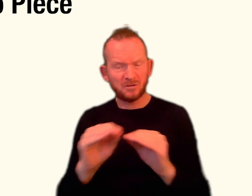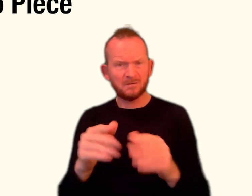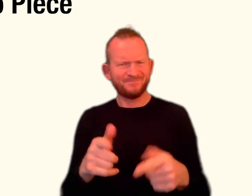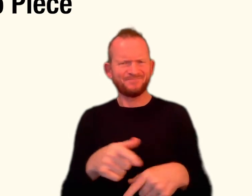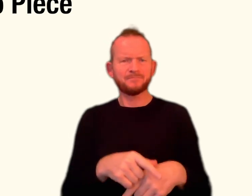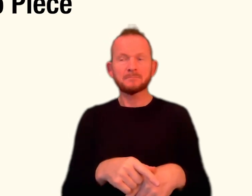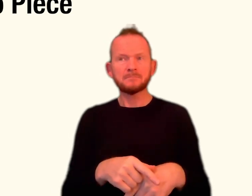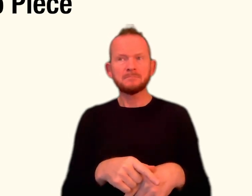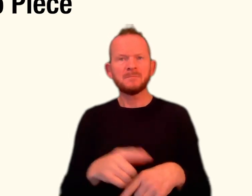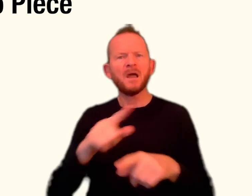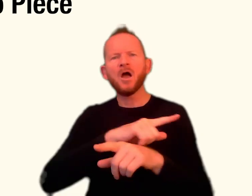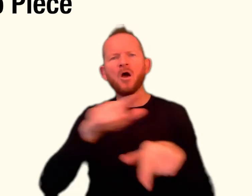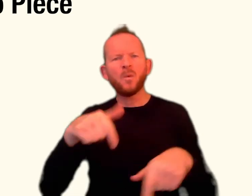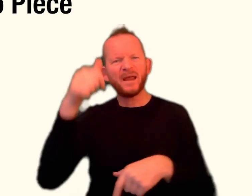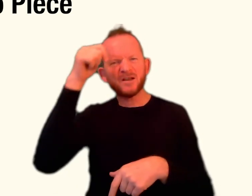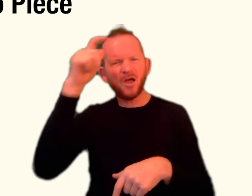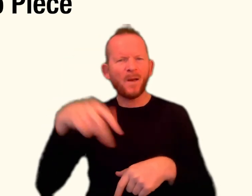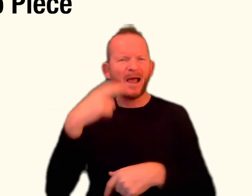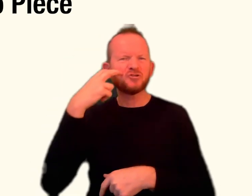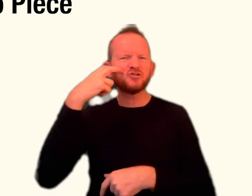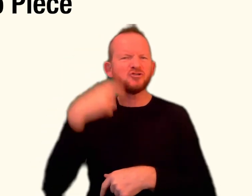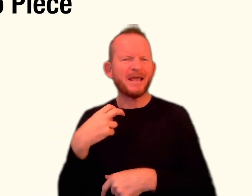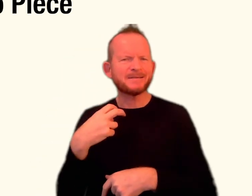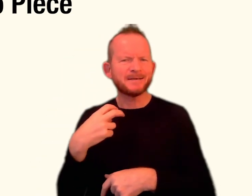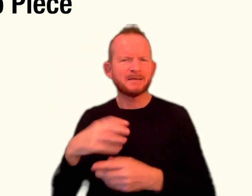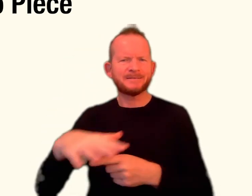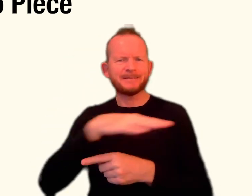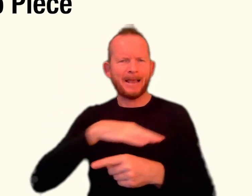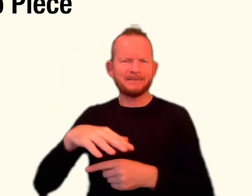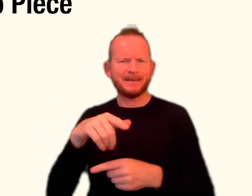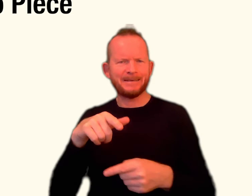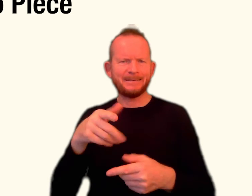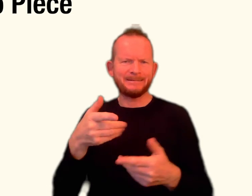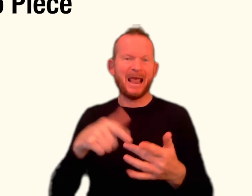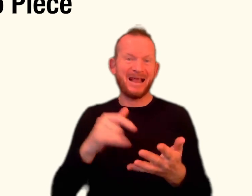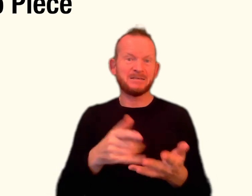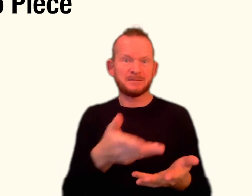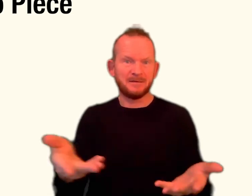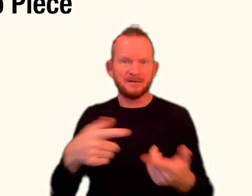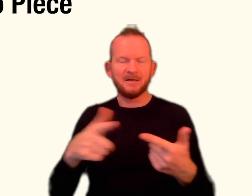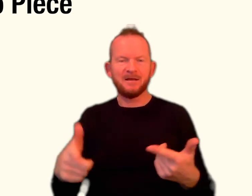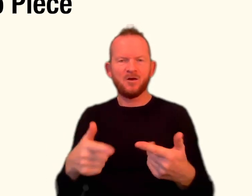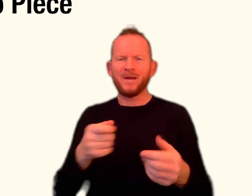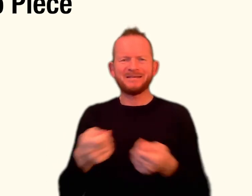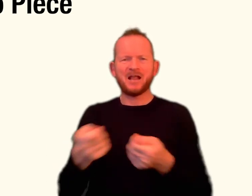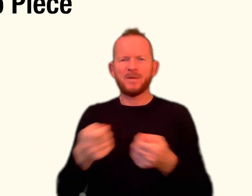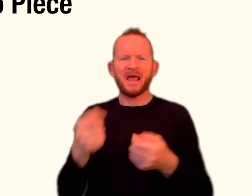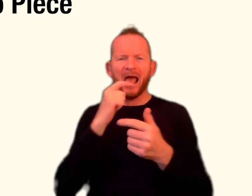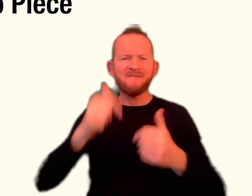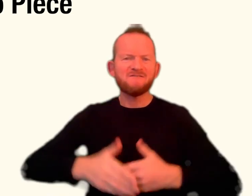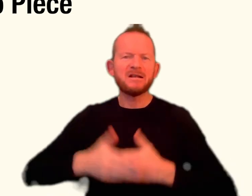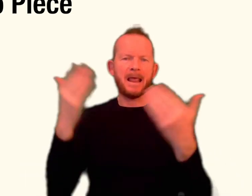We know how shit society is. We feel with that every day. I would